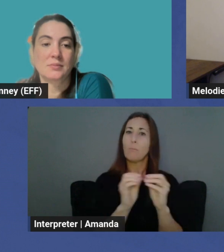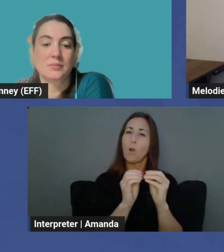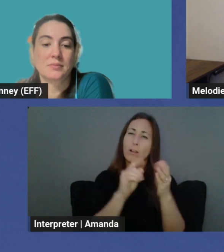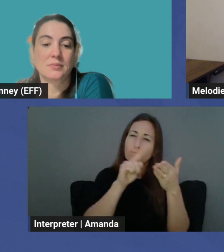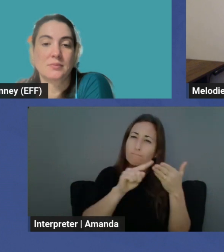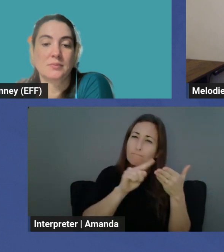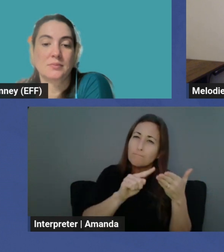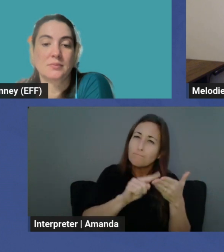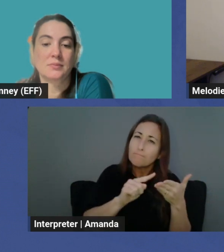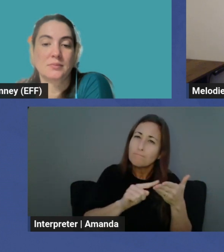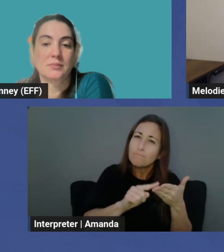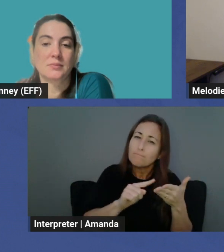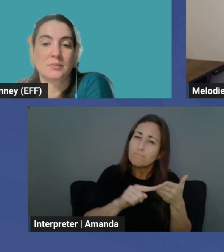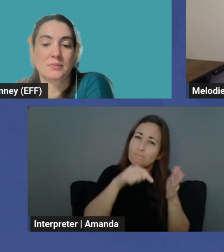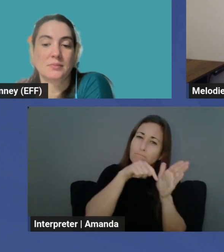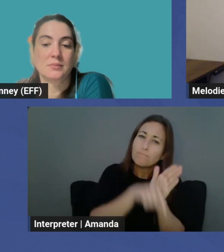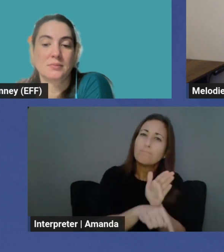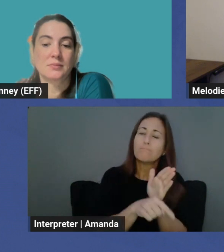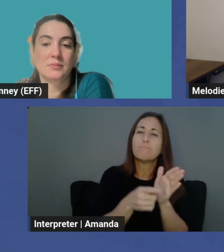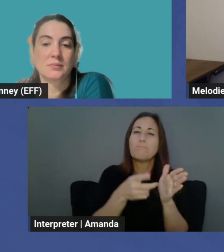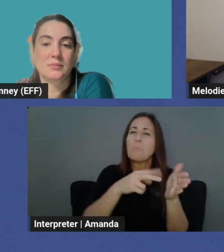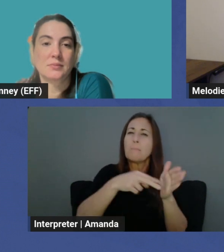what that means and to